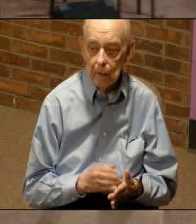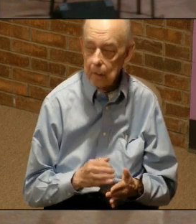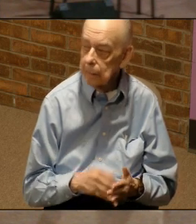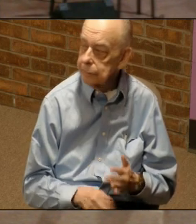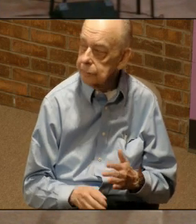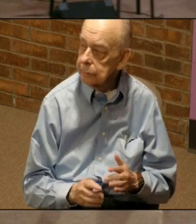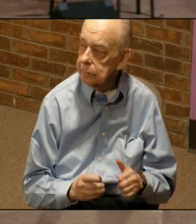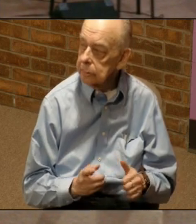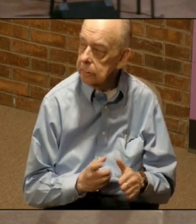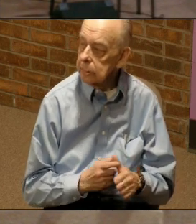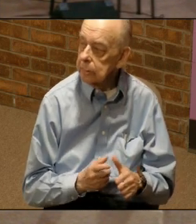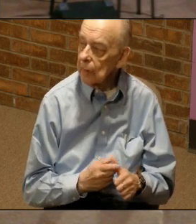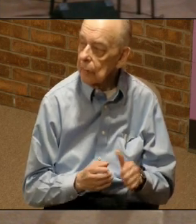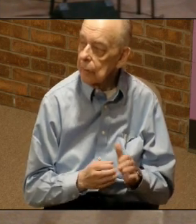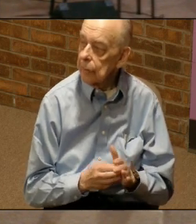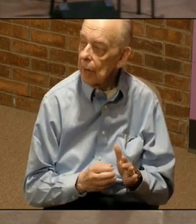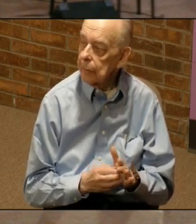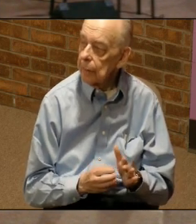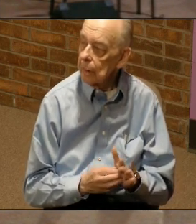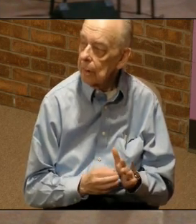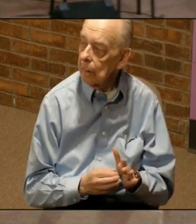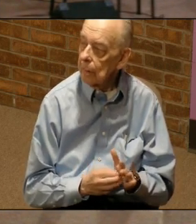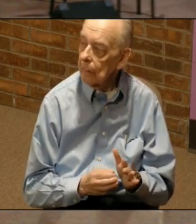the very first chapter,